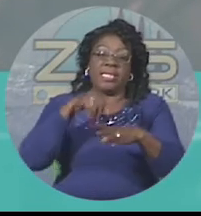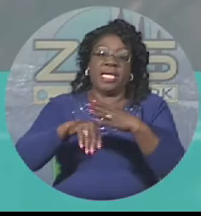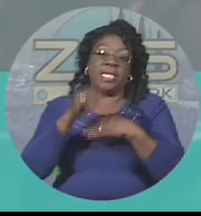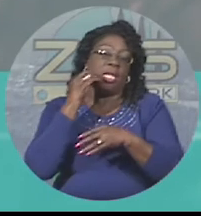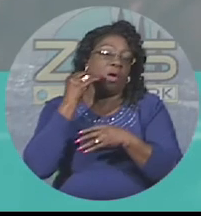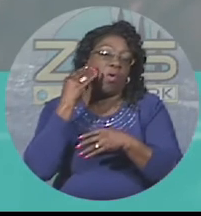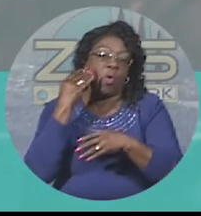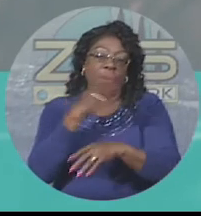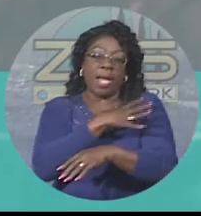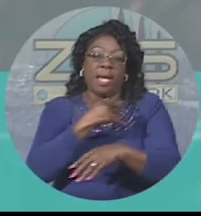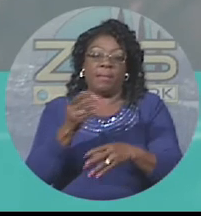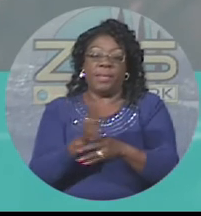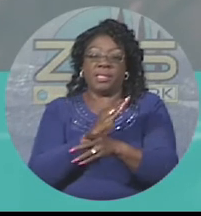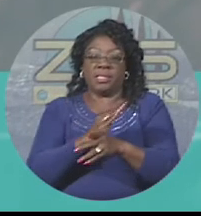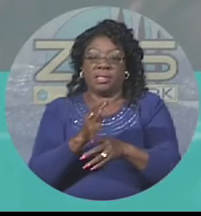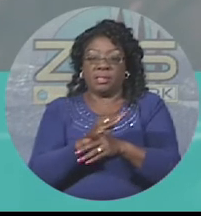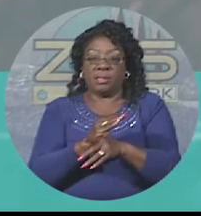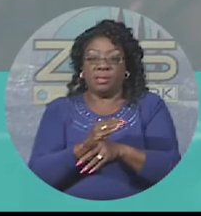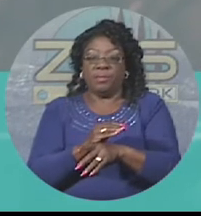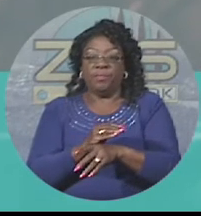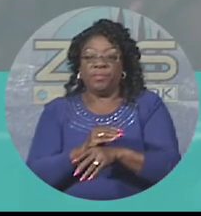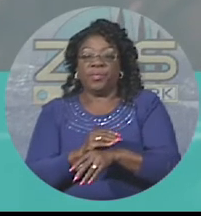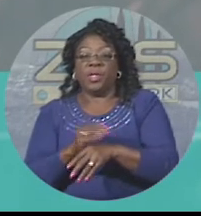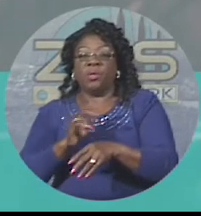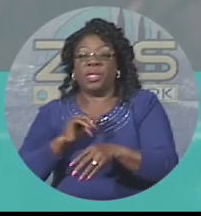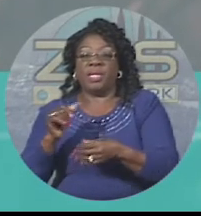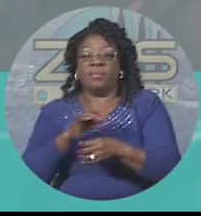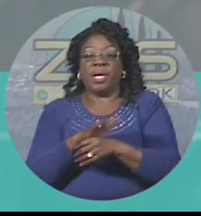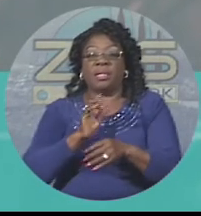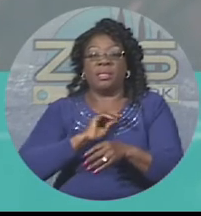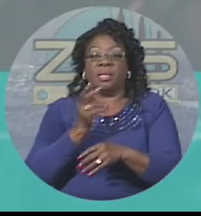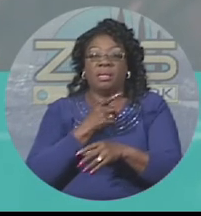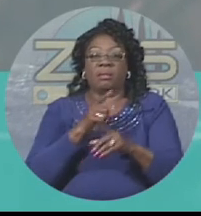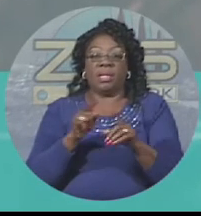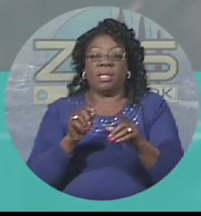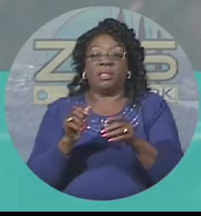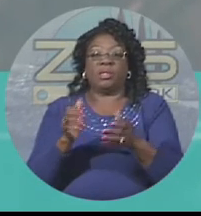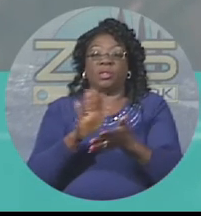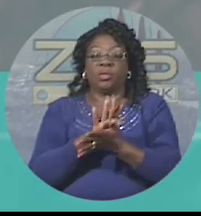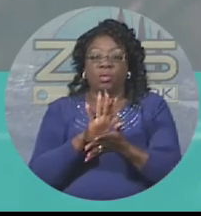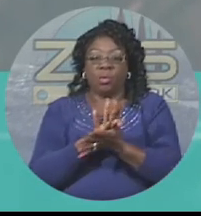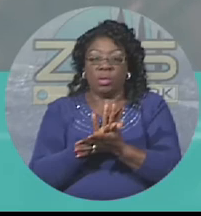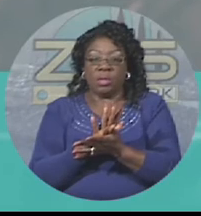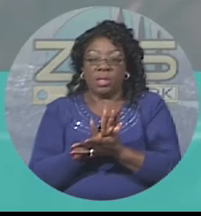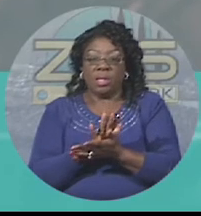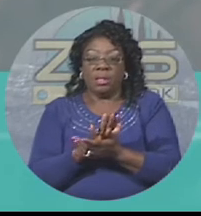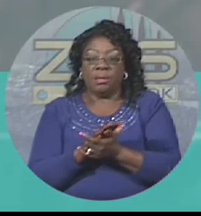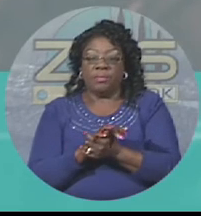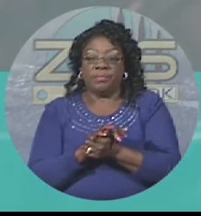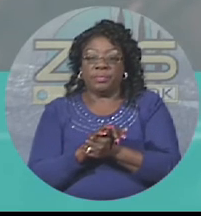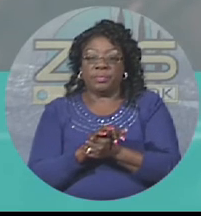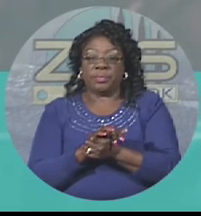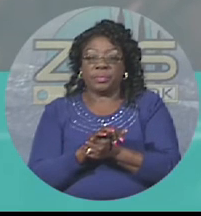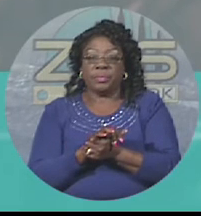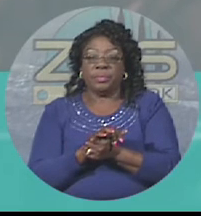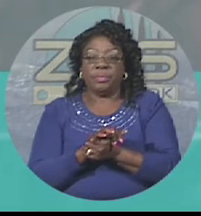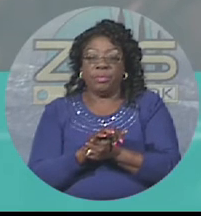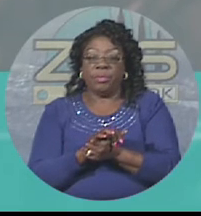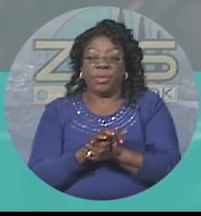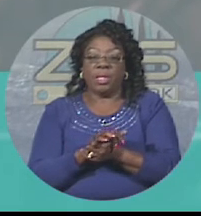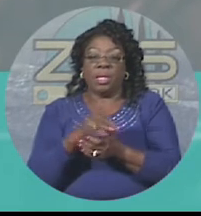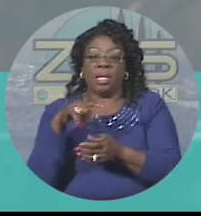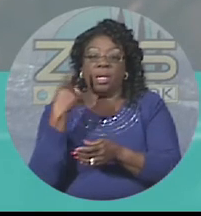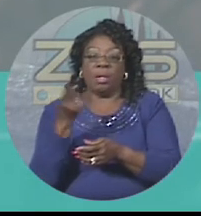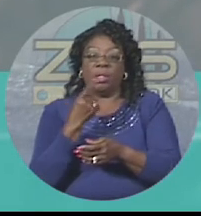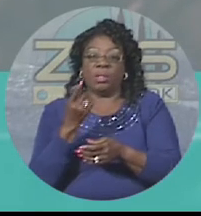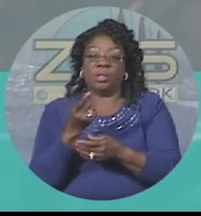School in our ambitious program for sustainable and renewable energy. And I